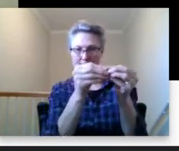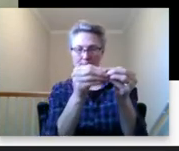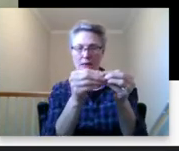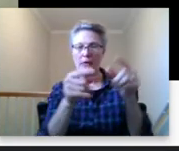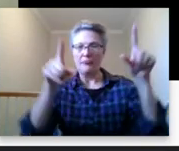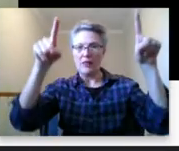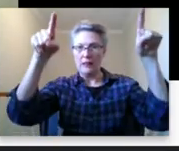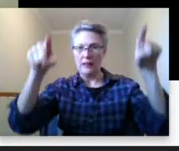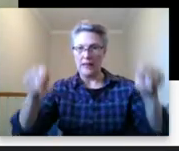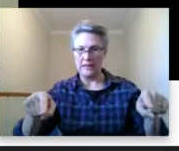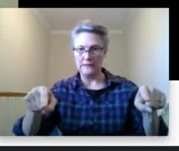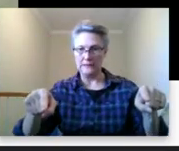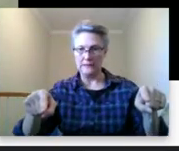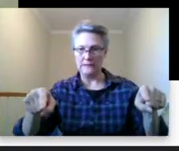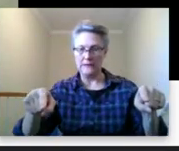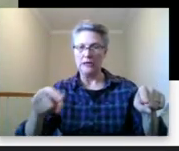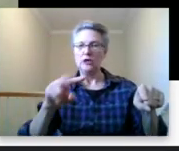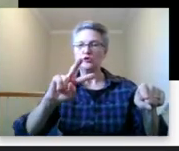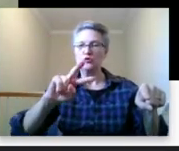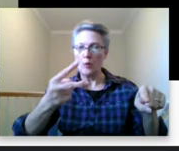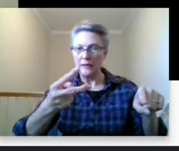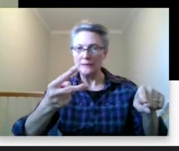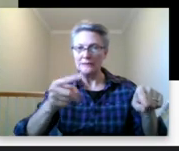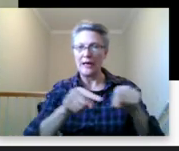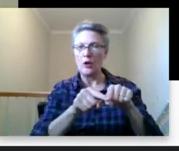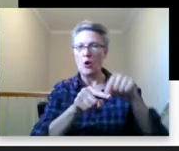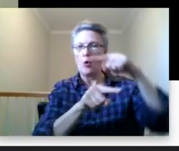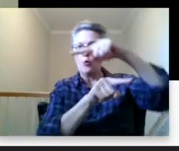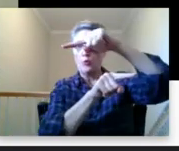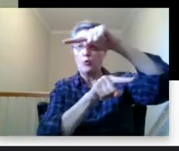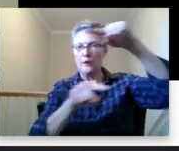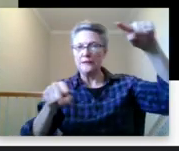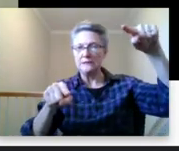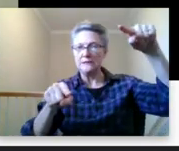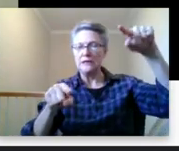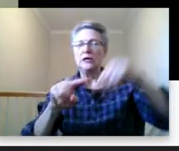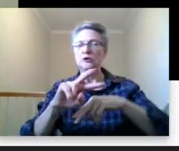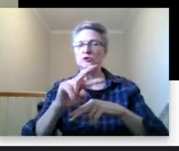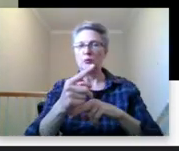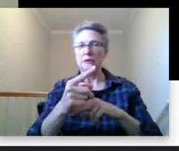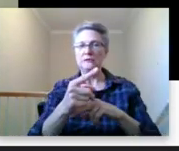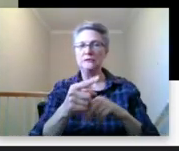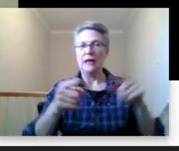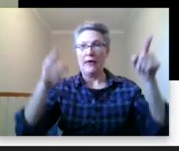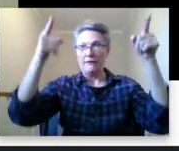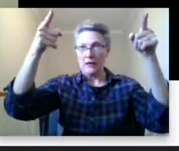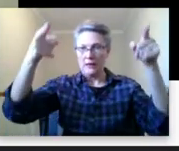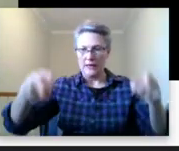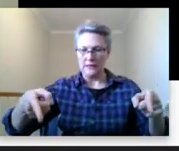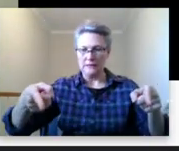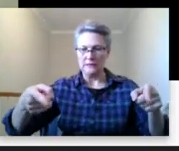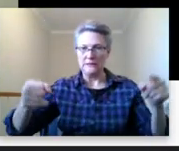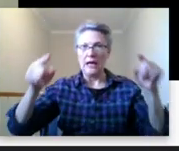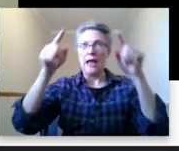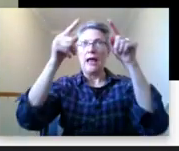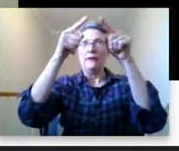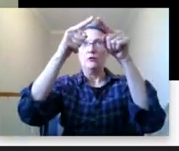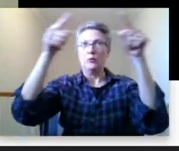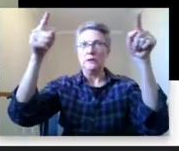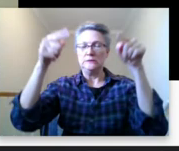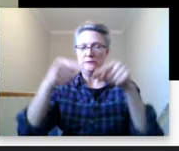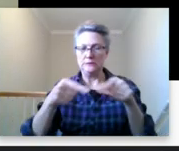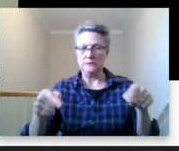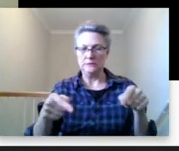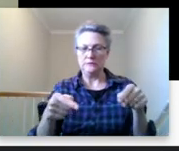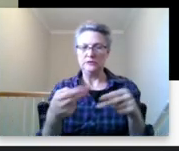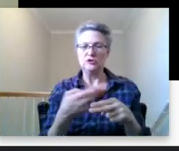lengths twice and both of your widths twice. Remember, your lengths are those longer sides and your widths are your shorter